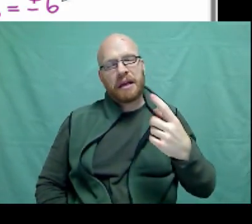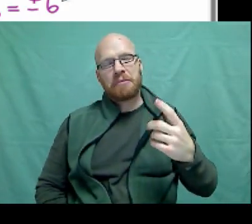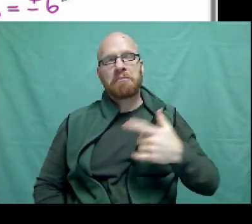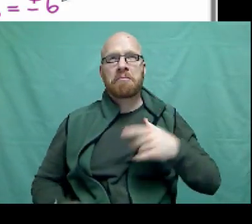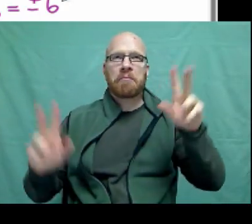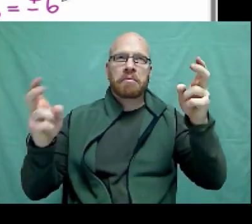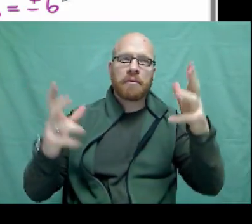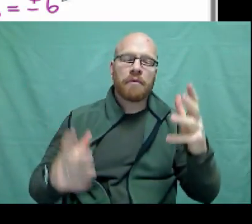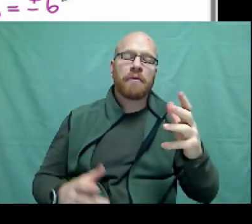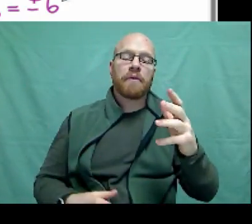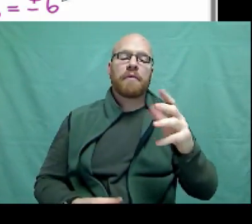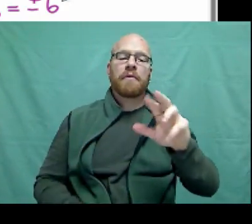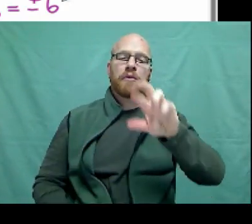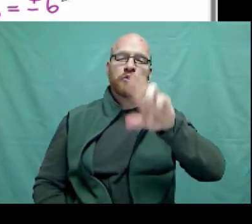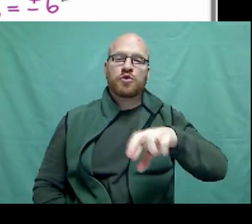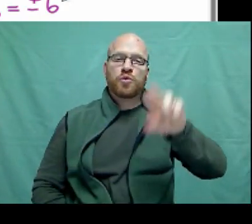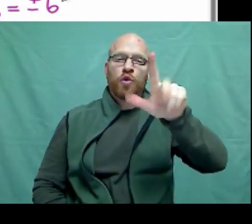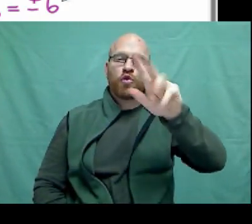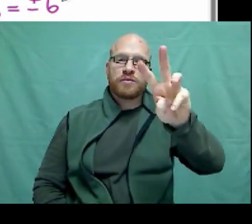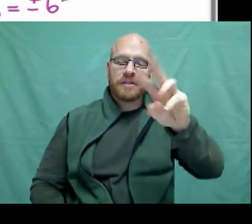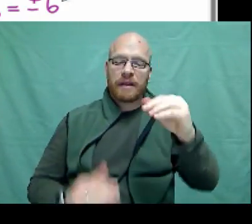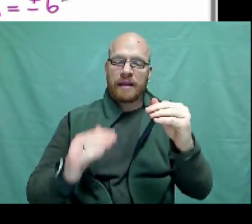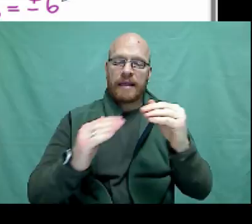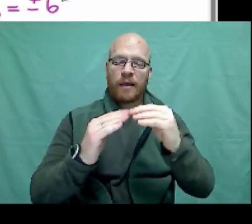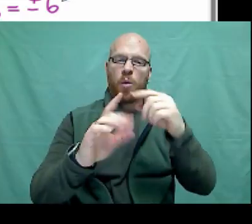minus 6. Positive 6 and negative 6.